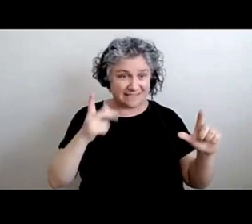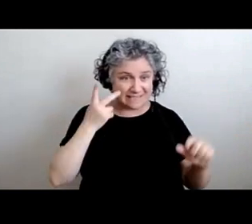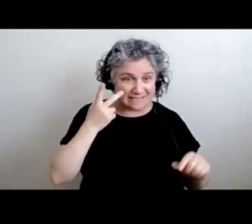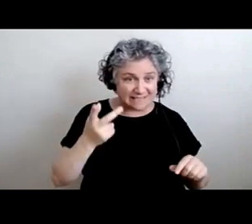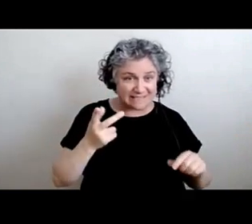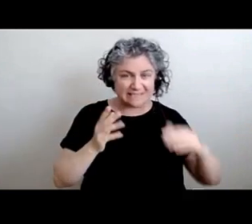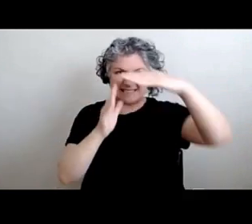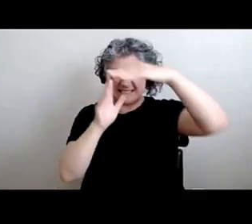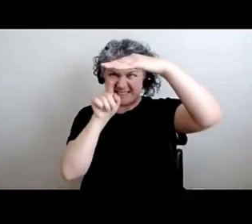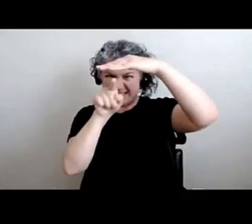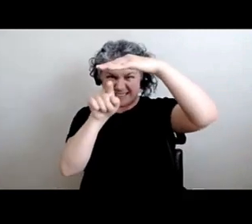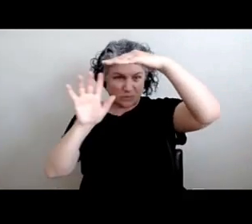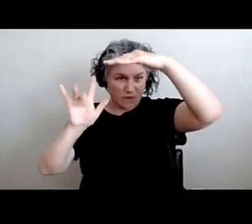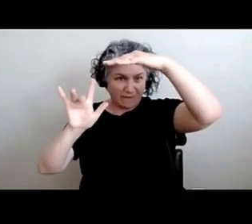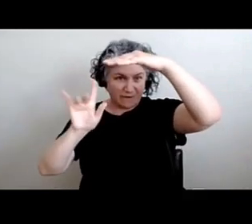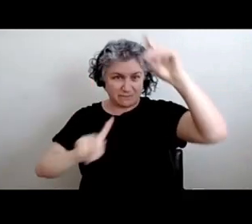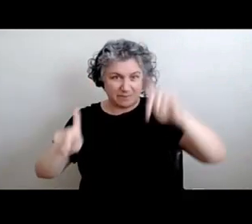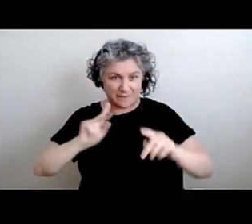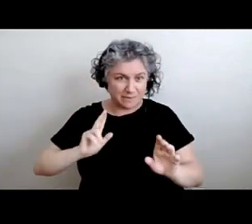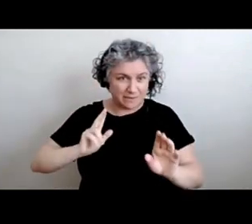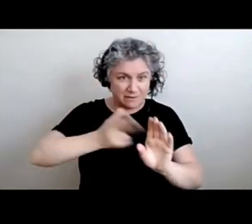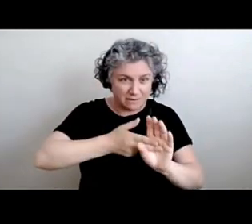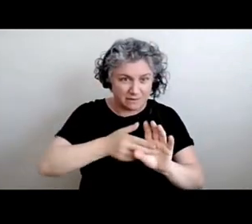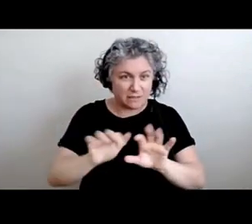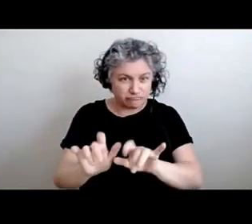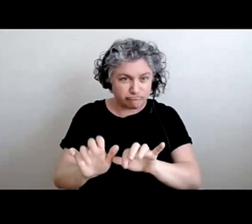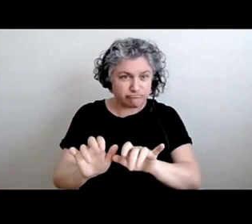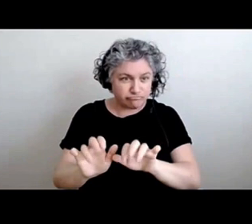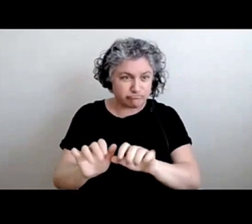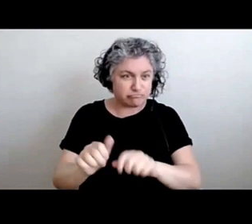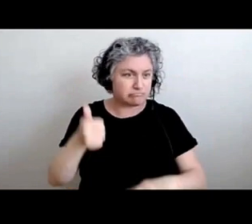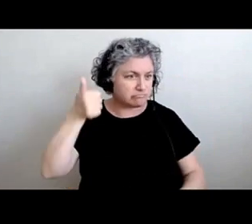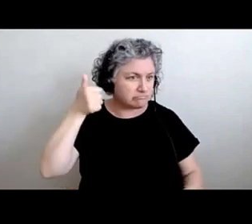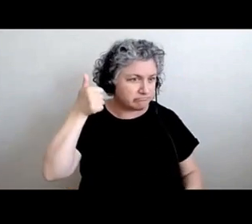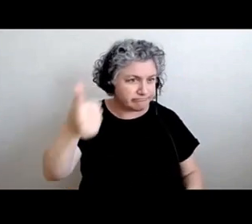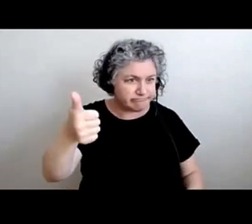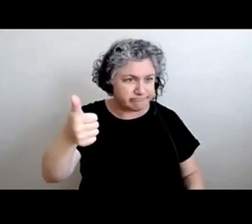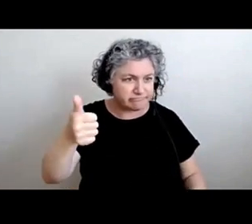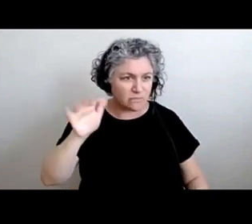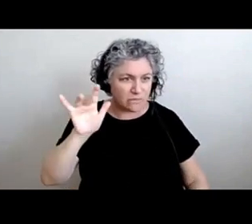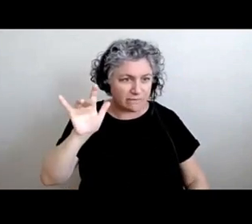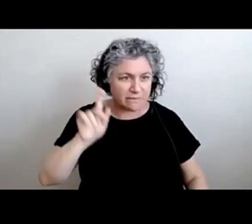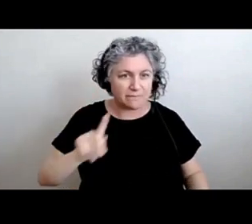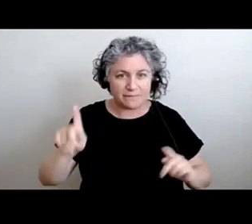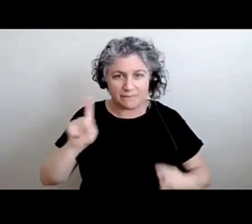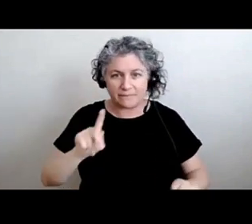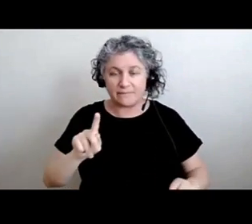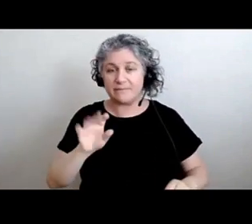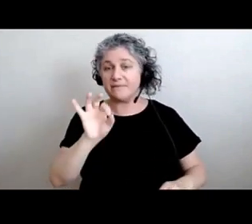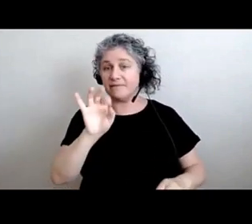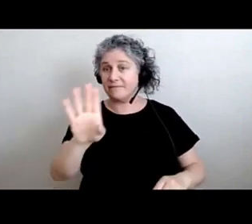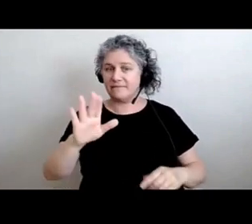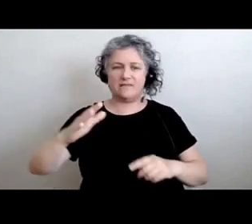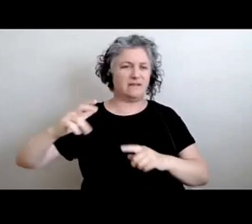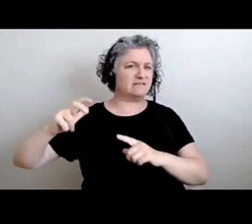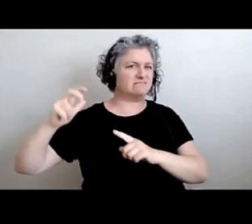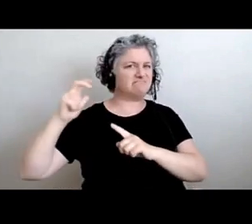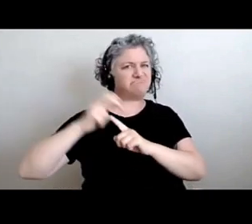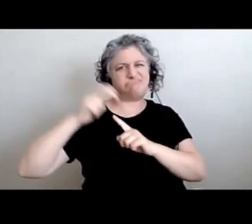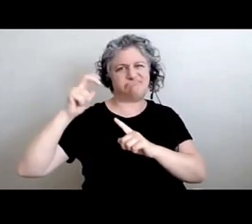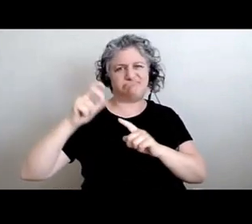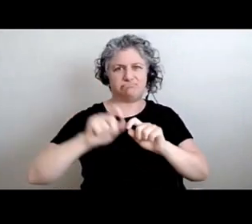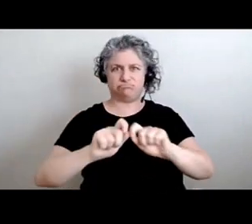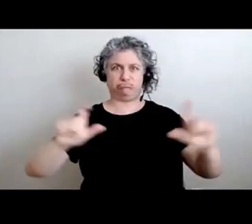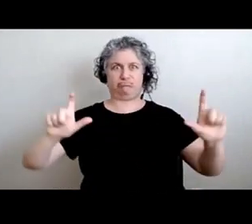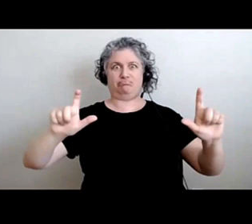people participated right now in this question, which is fantastic. And you can see Facebook is number 1. So it's a big one.